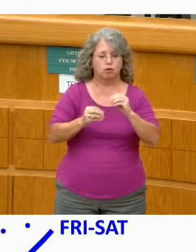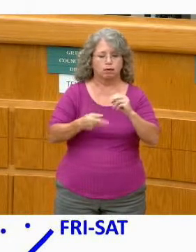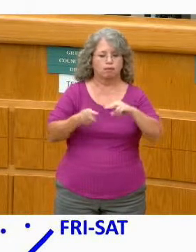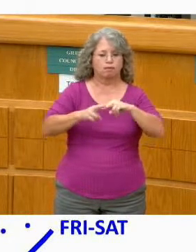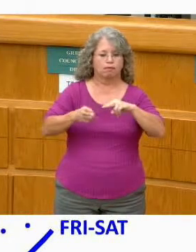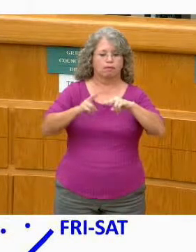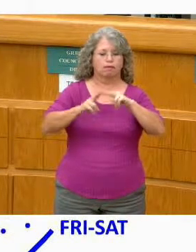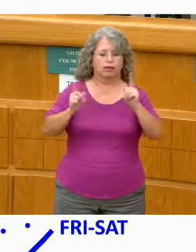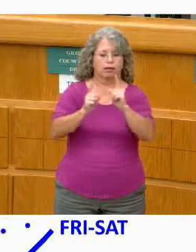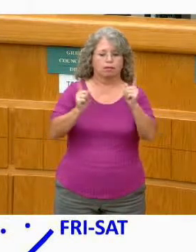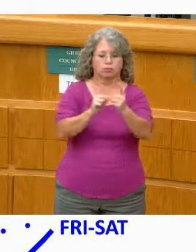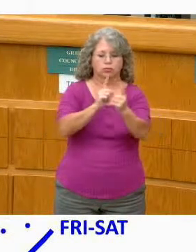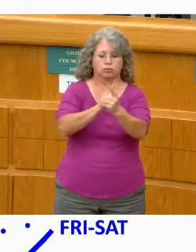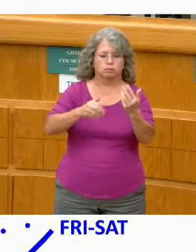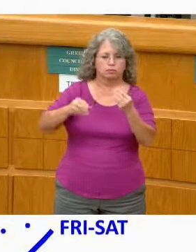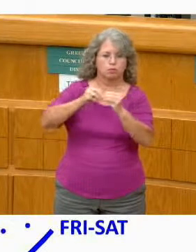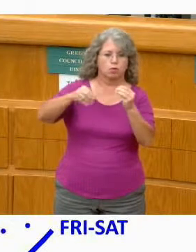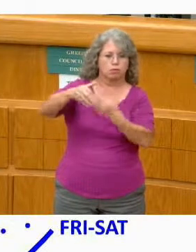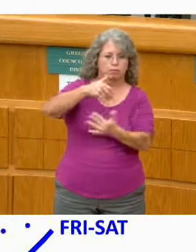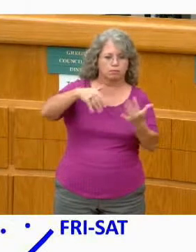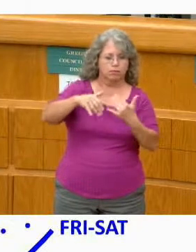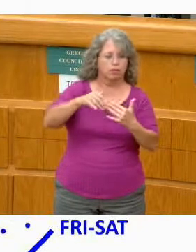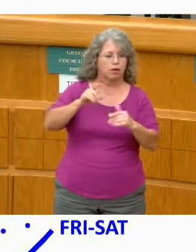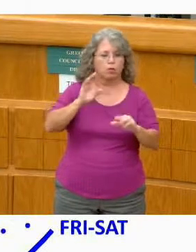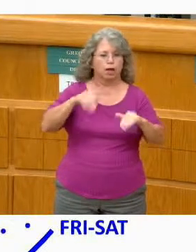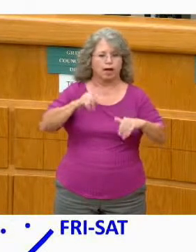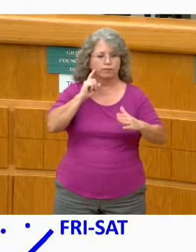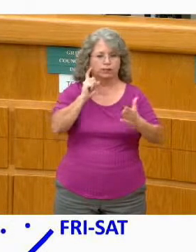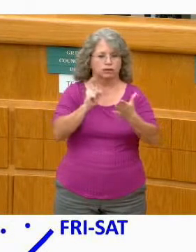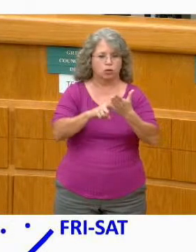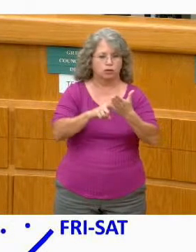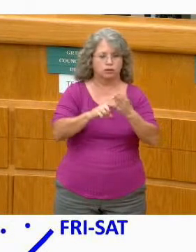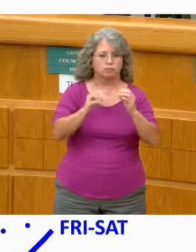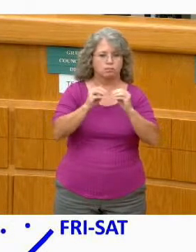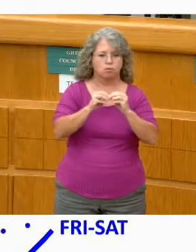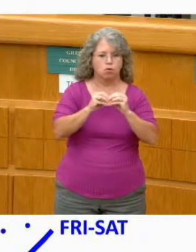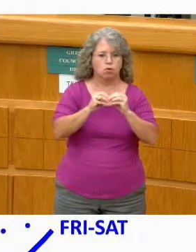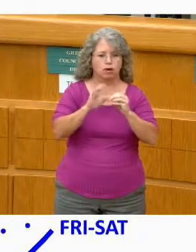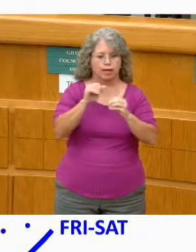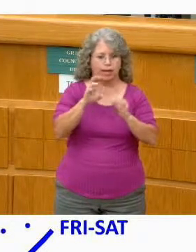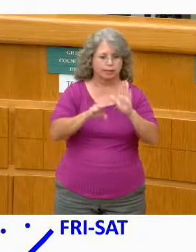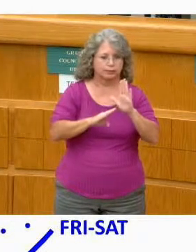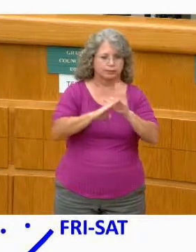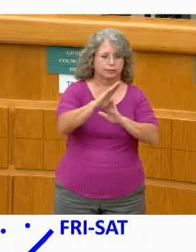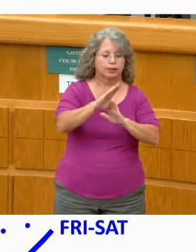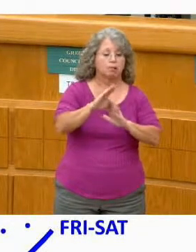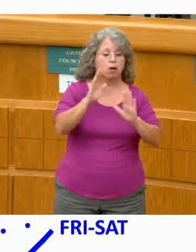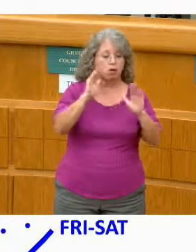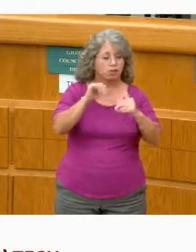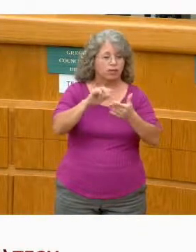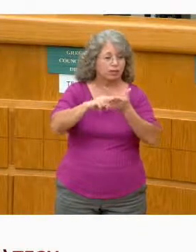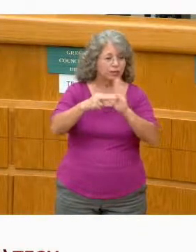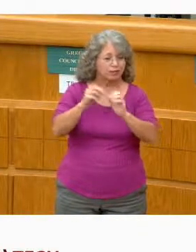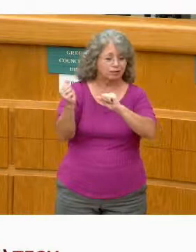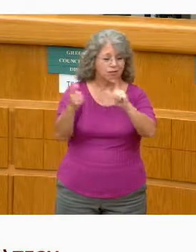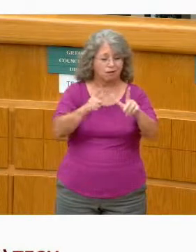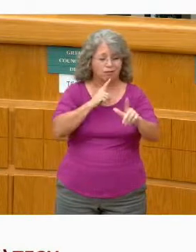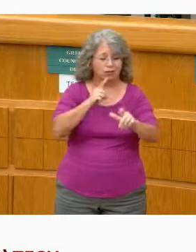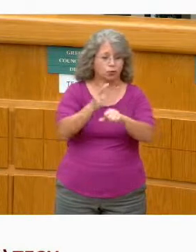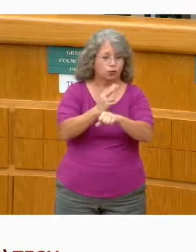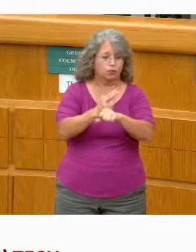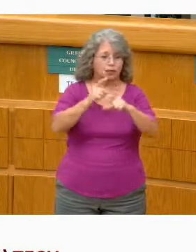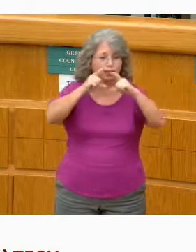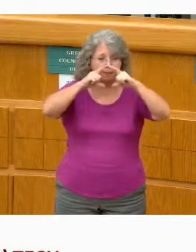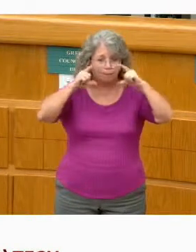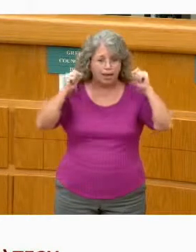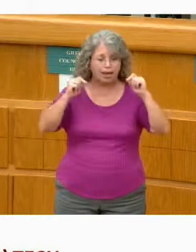on weekends, we haven't really seen an increase in the transmission rate. So hopefully that's because of mask wearing and social distancing and